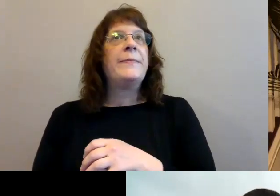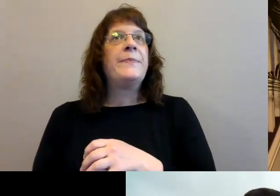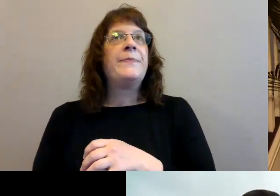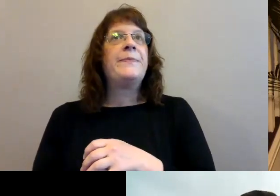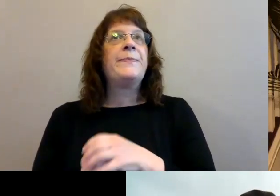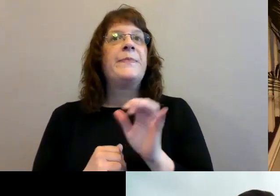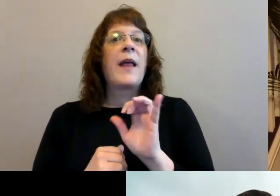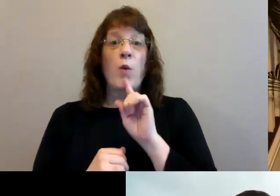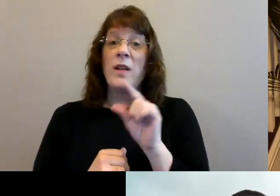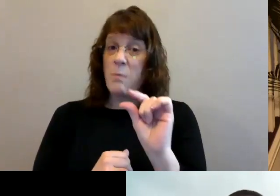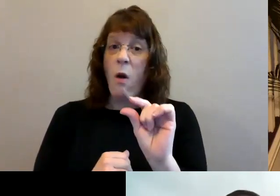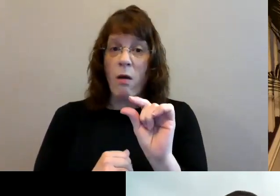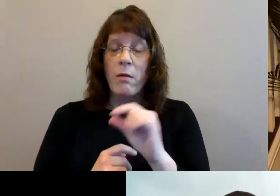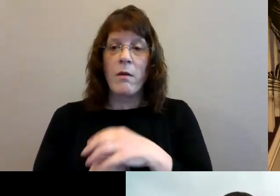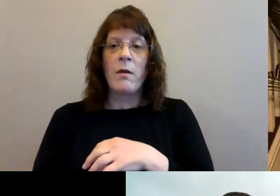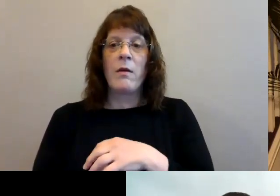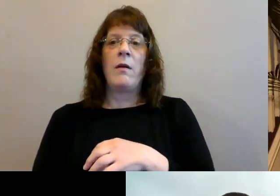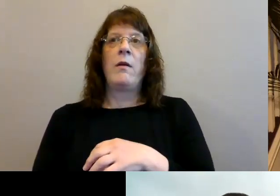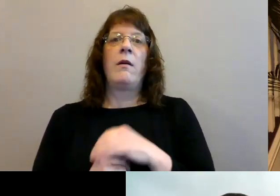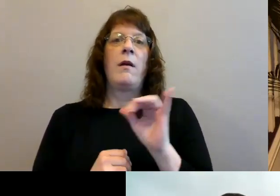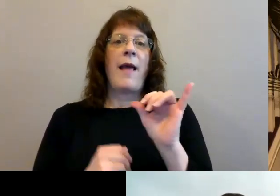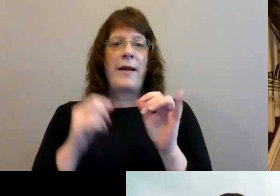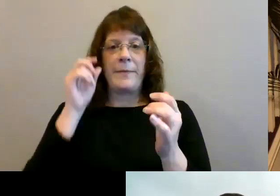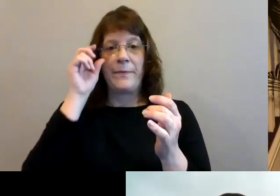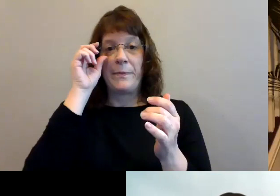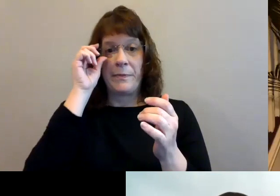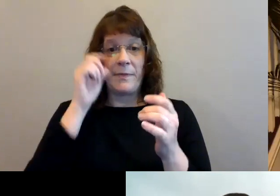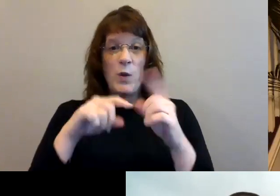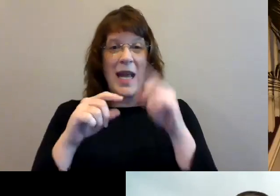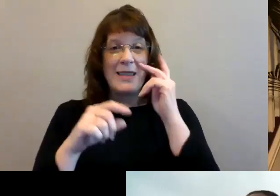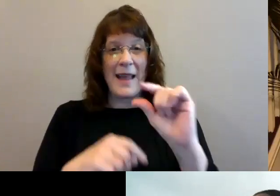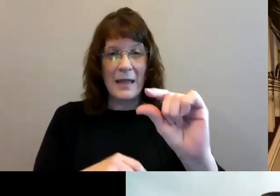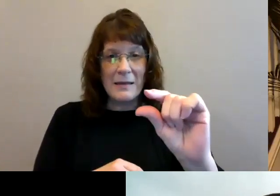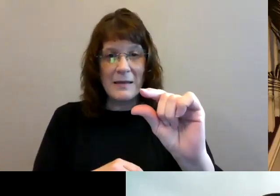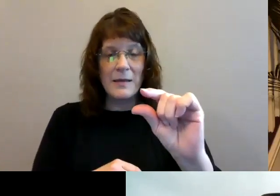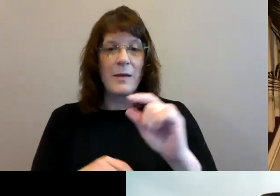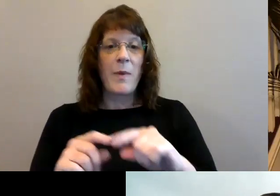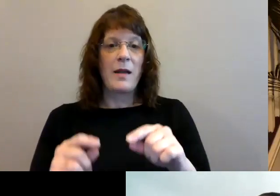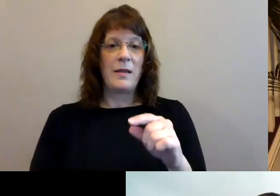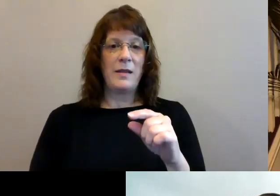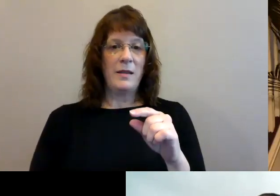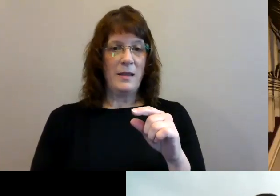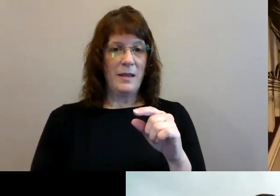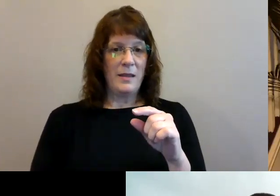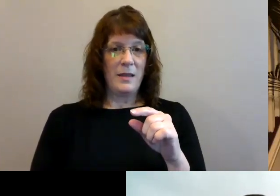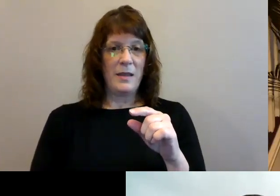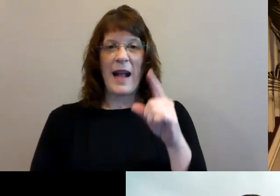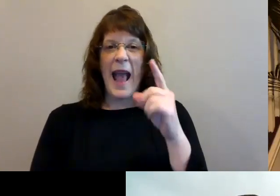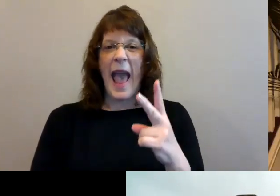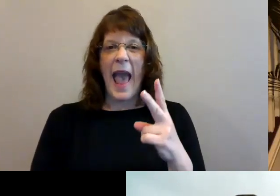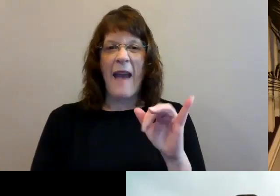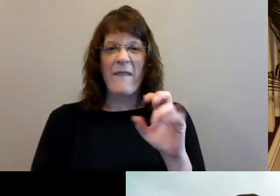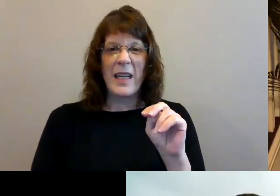they're very small. They're, like I probably can't see that, but like they're about like a half an inch in